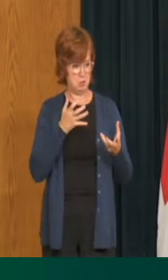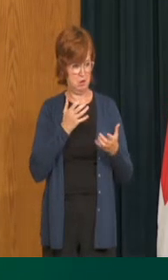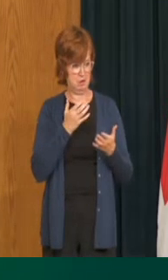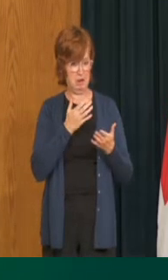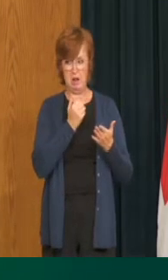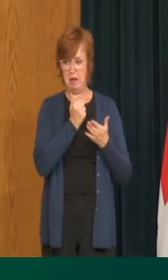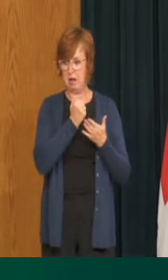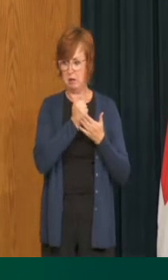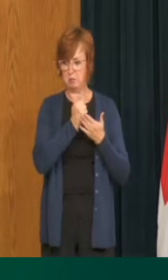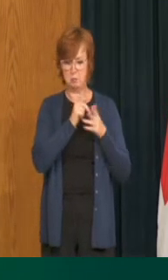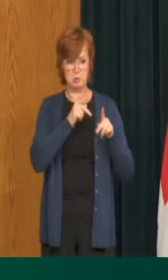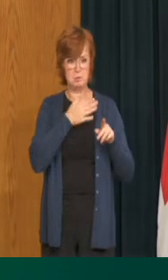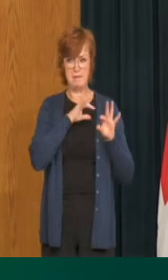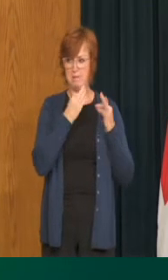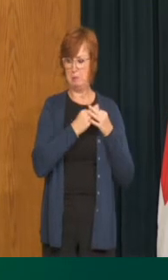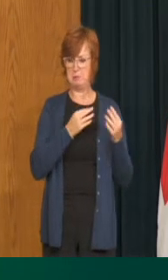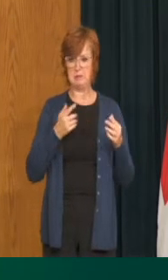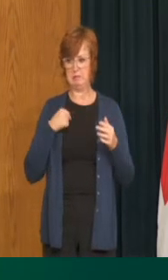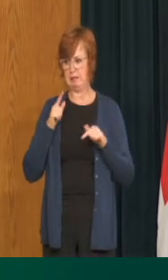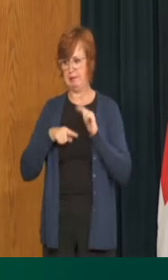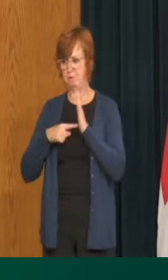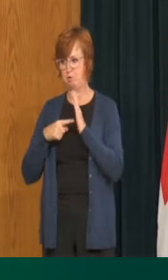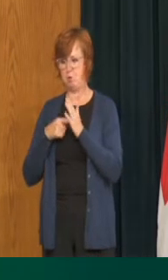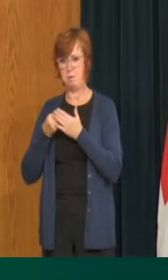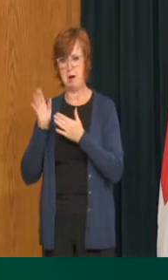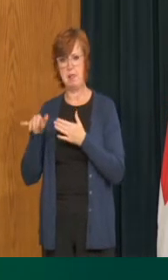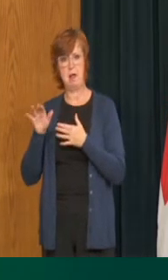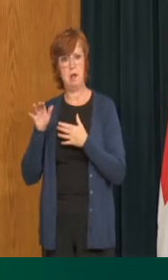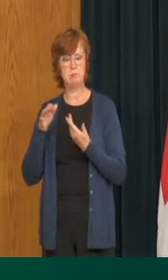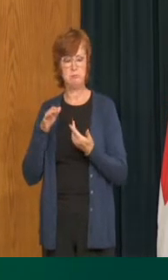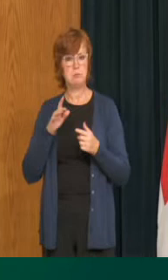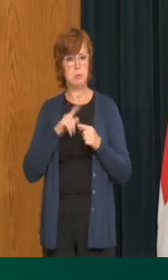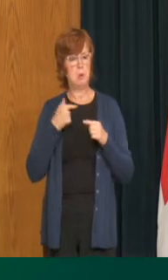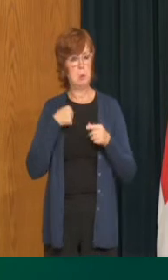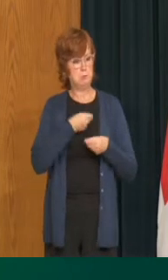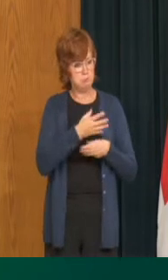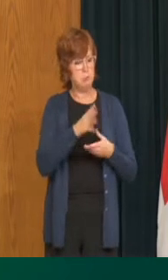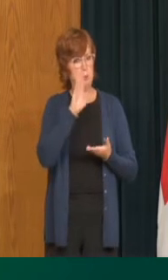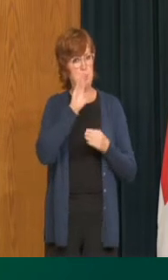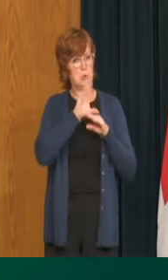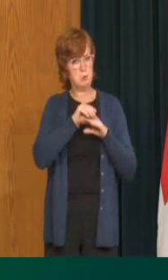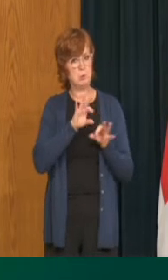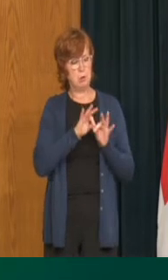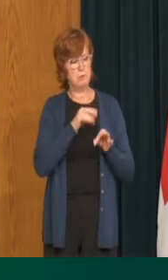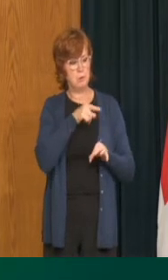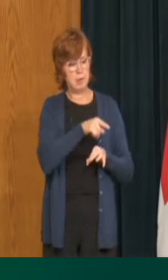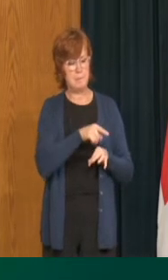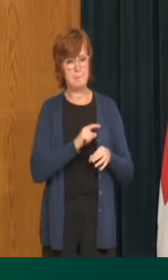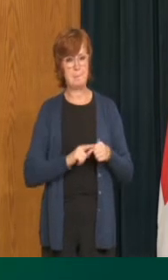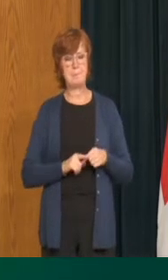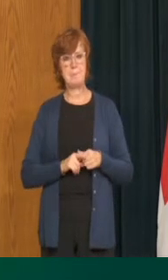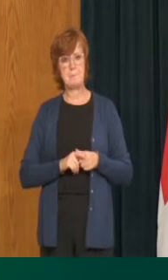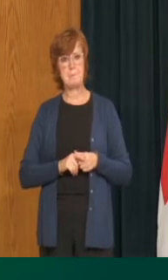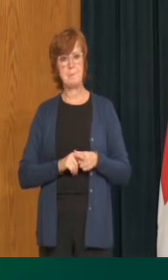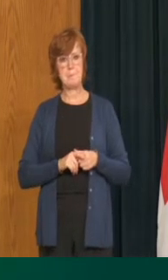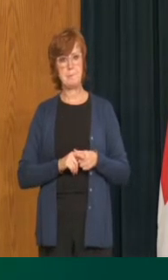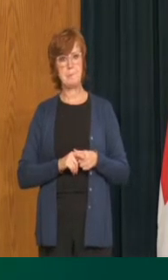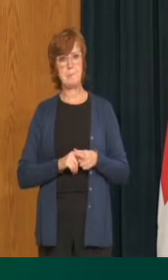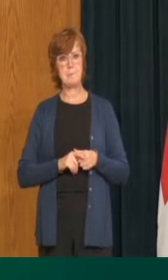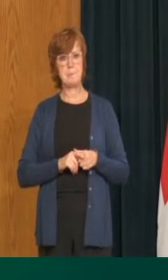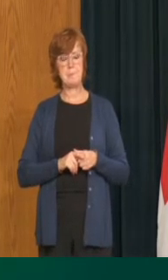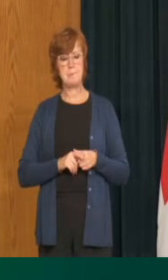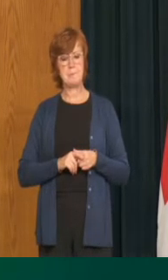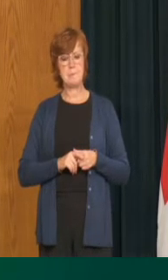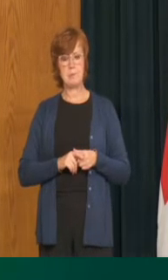to to the people that may need them or may be witness to ultimately an overdose. So these